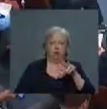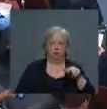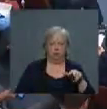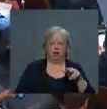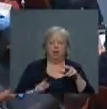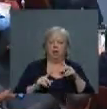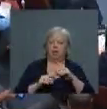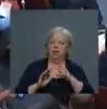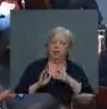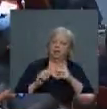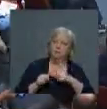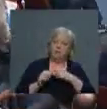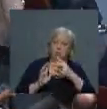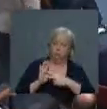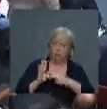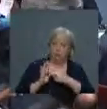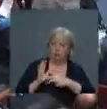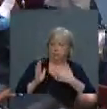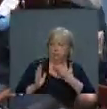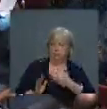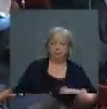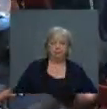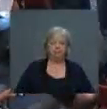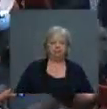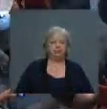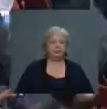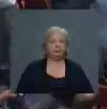for the first reading of ordinance number 33.